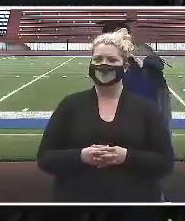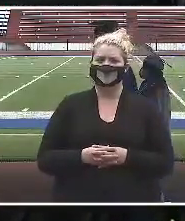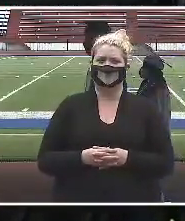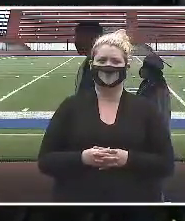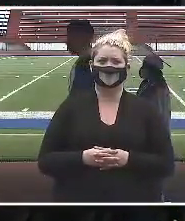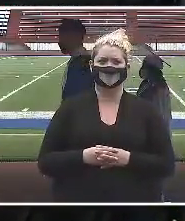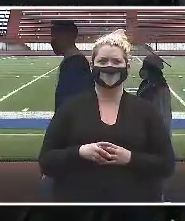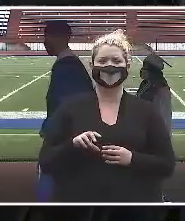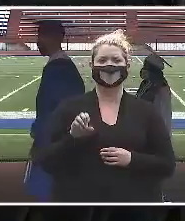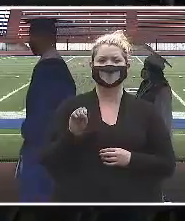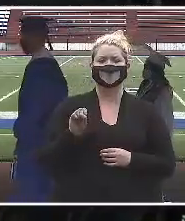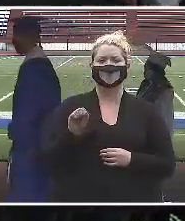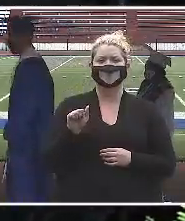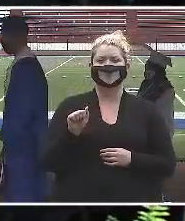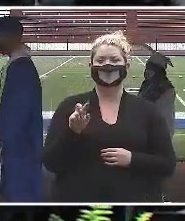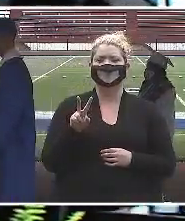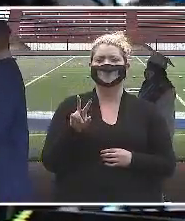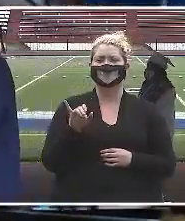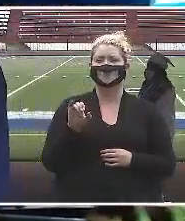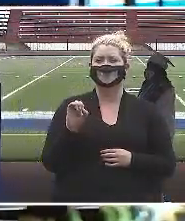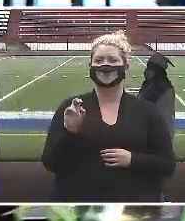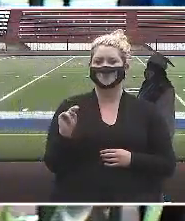Tavion Littlepage.